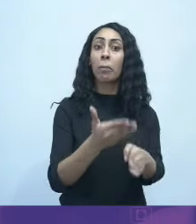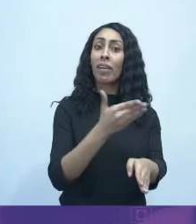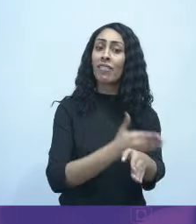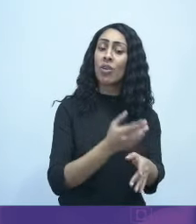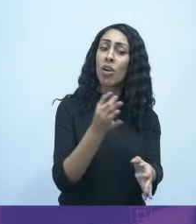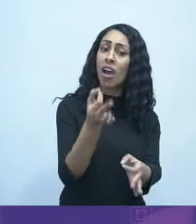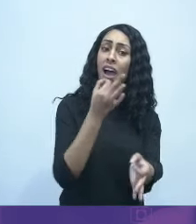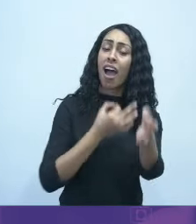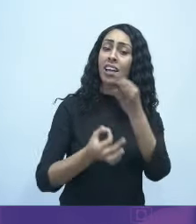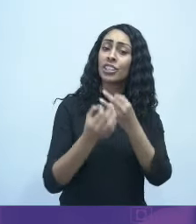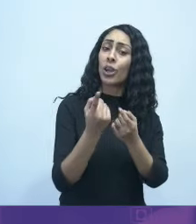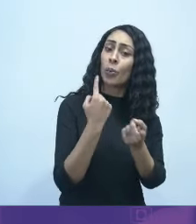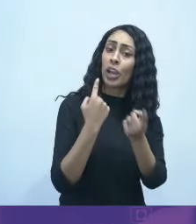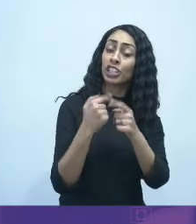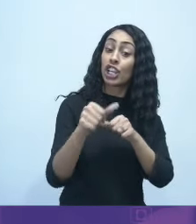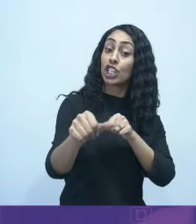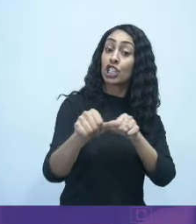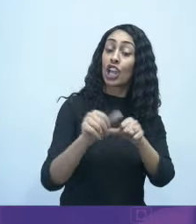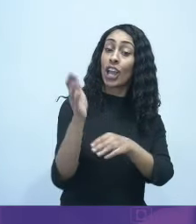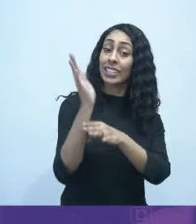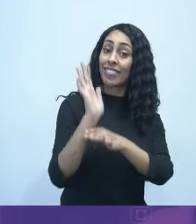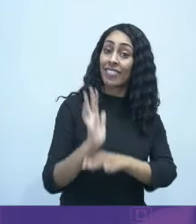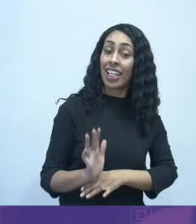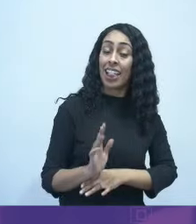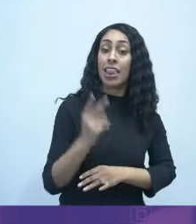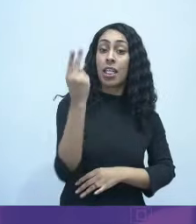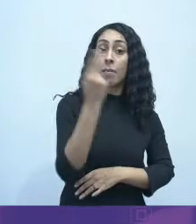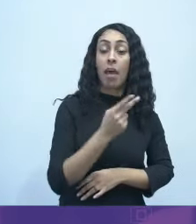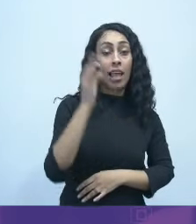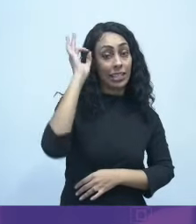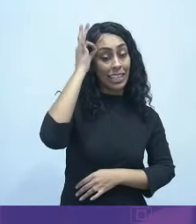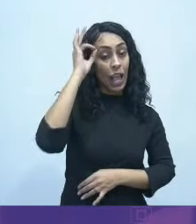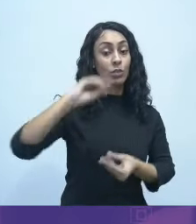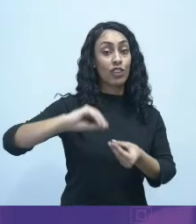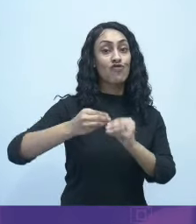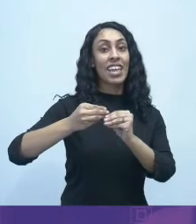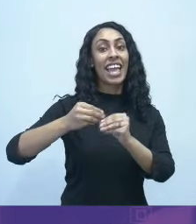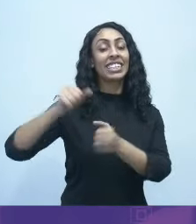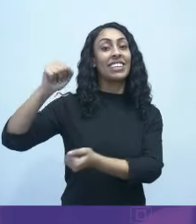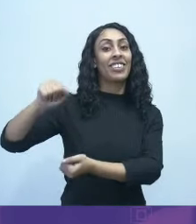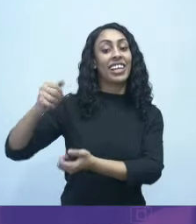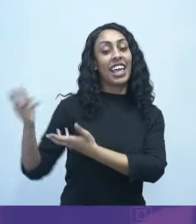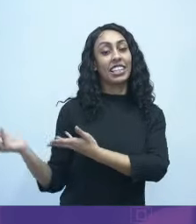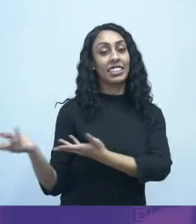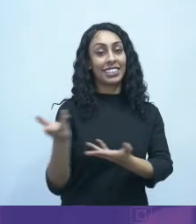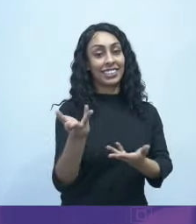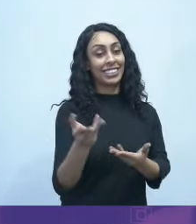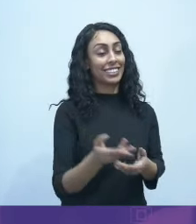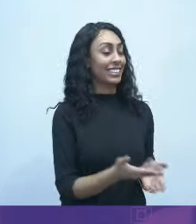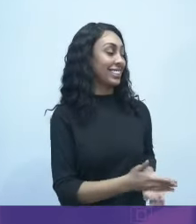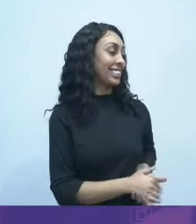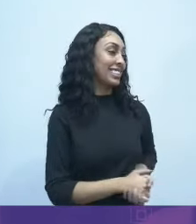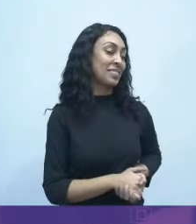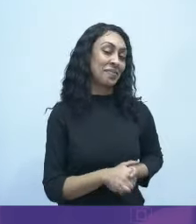here is a short film about the Arts Council's creative case that we wanted to share with you.